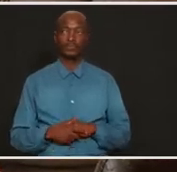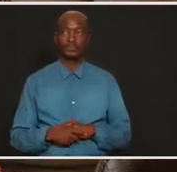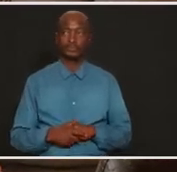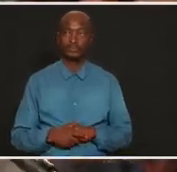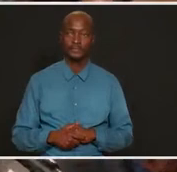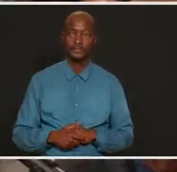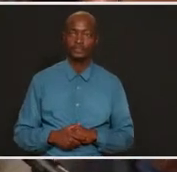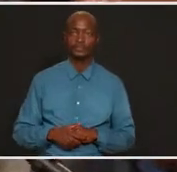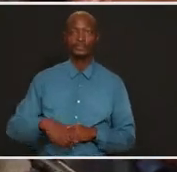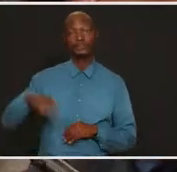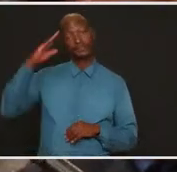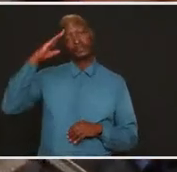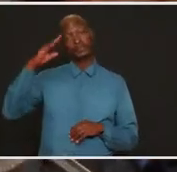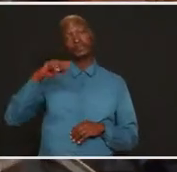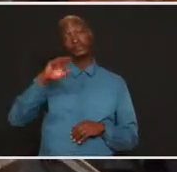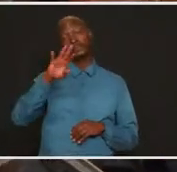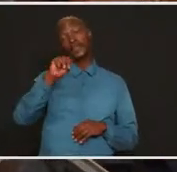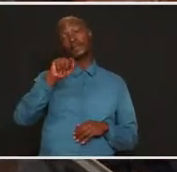Alexandra